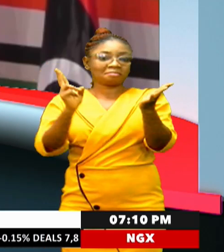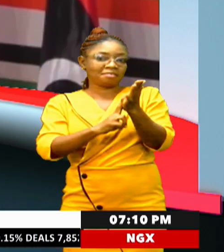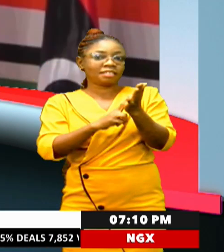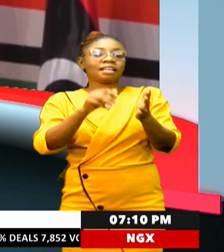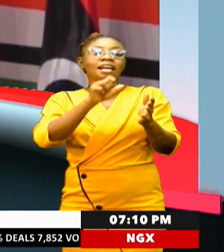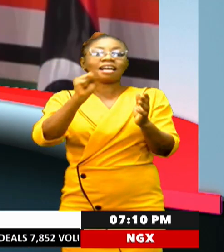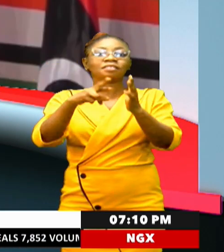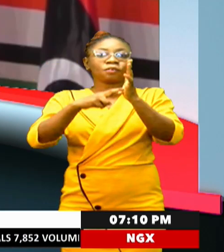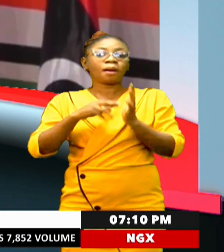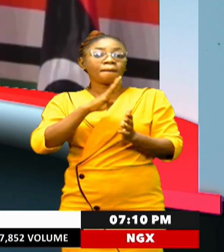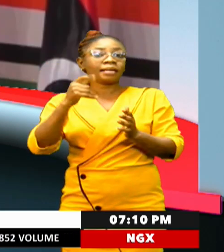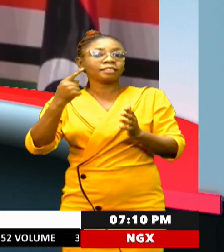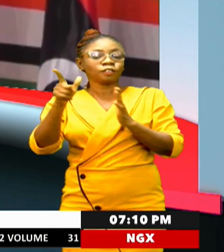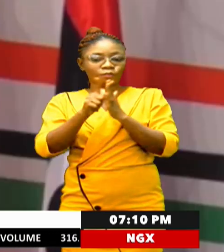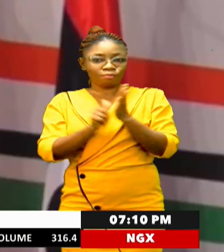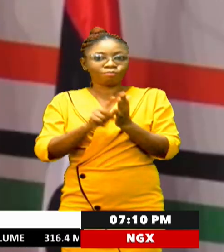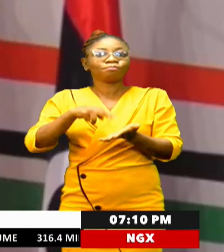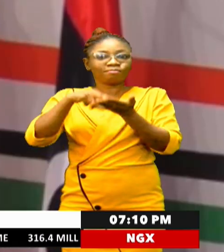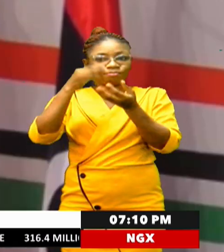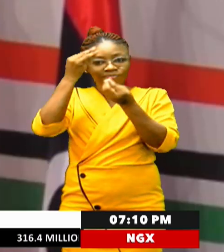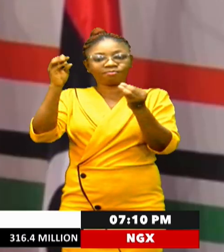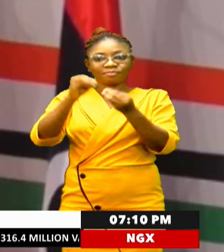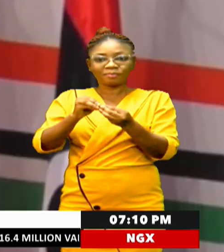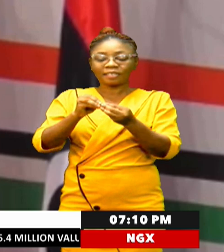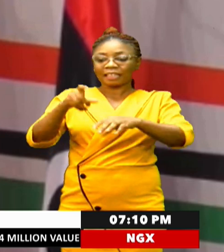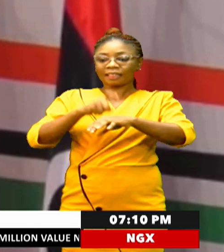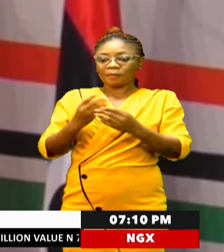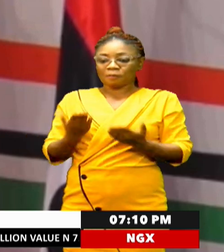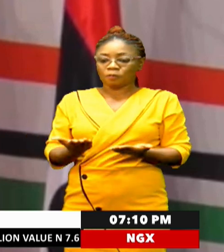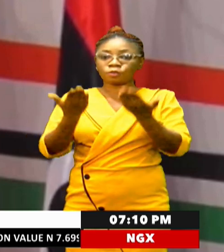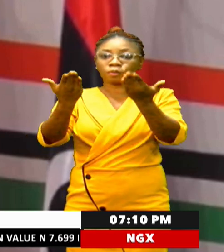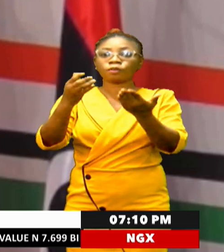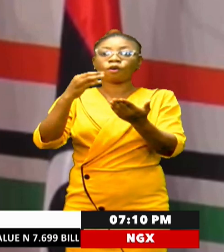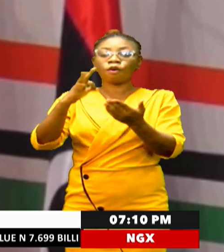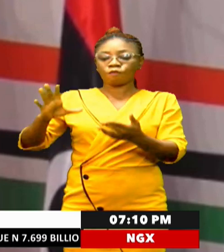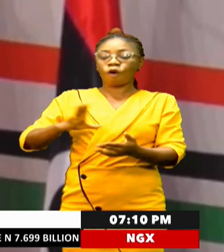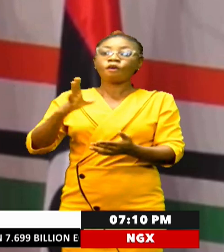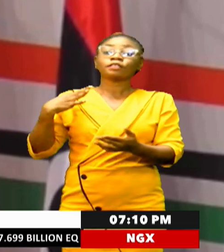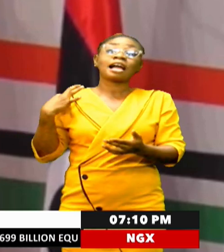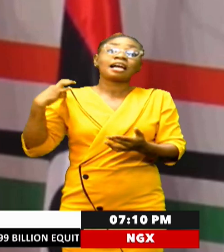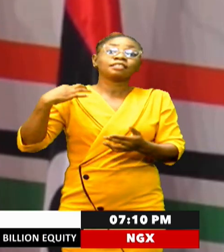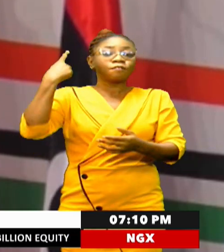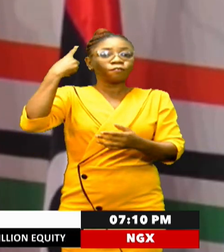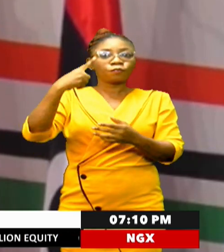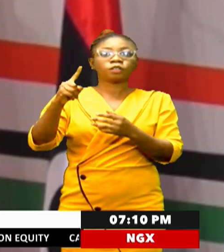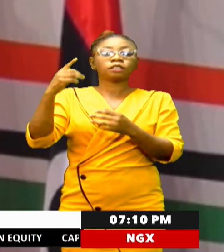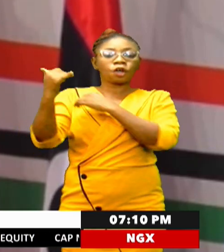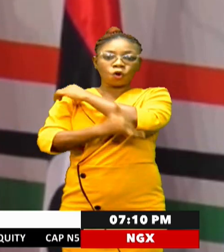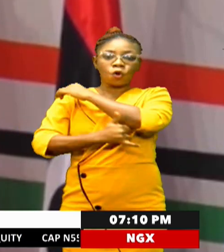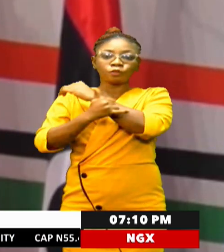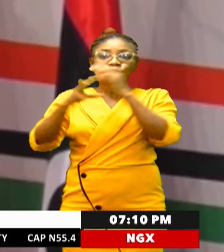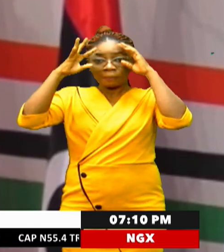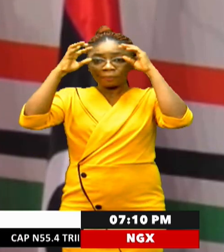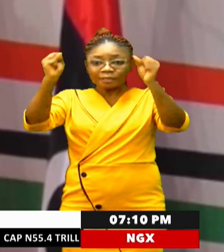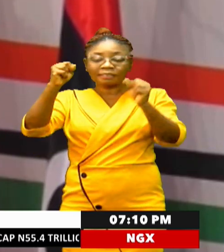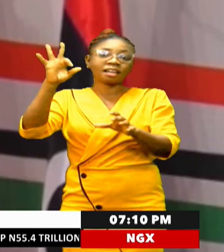Comfort Fashion tells us more. Besides submission of his official candidacy for the country's upcoming presidential election